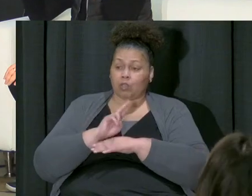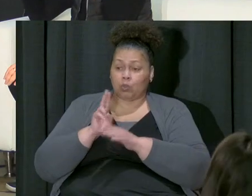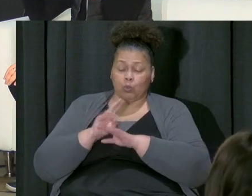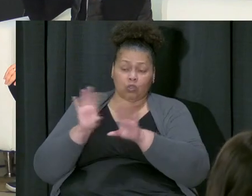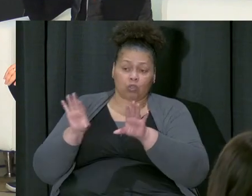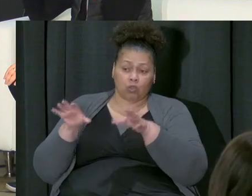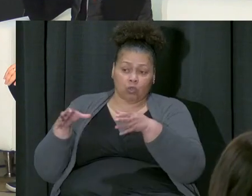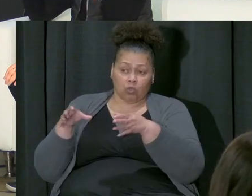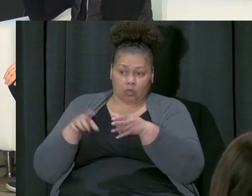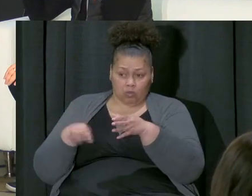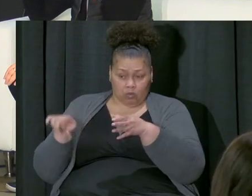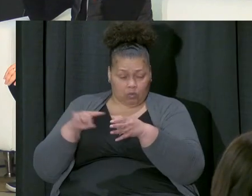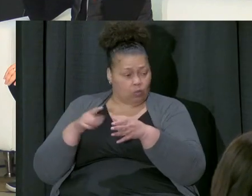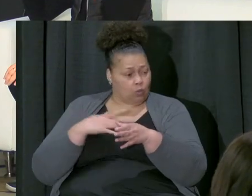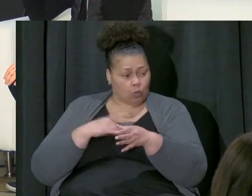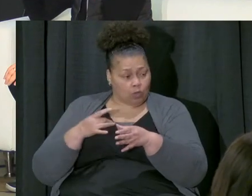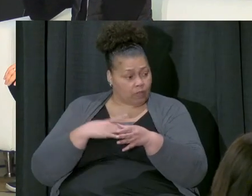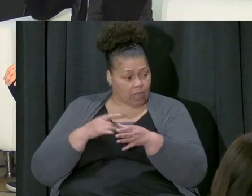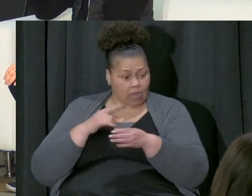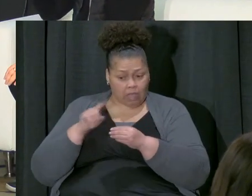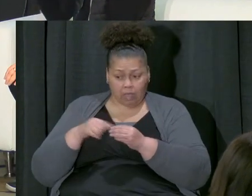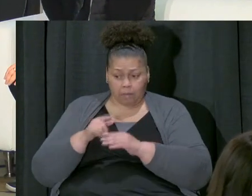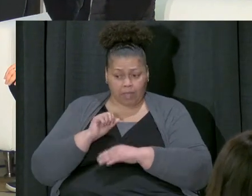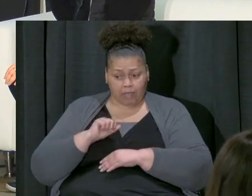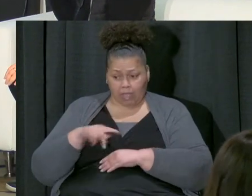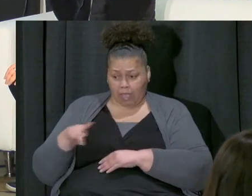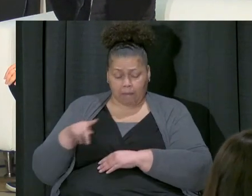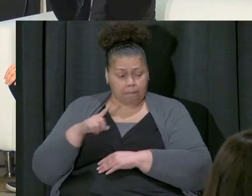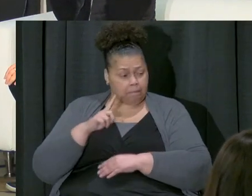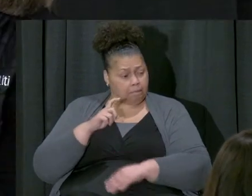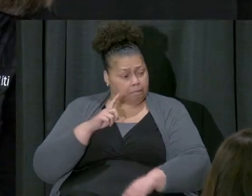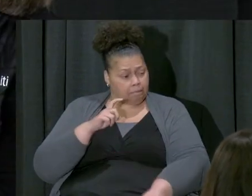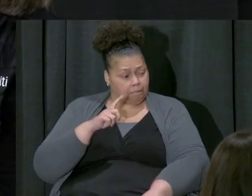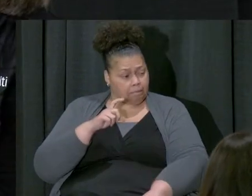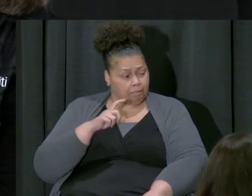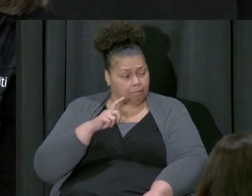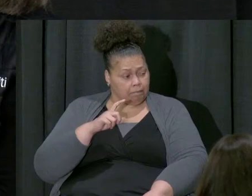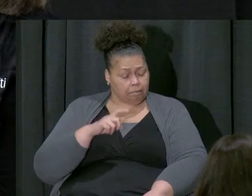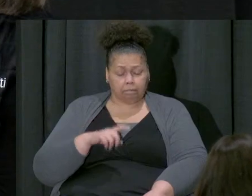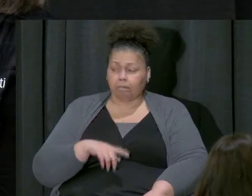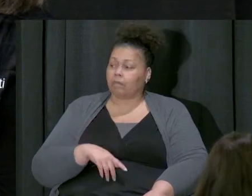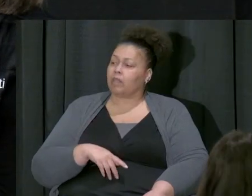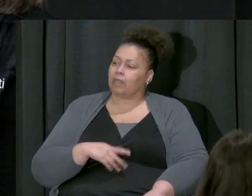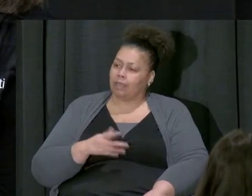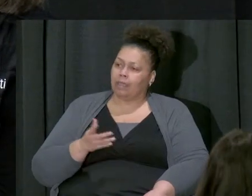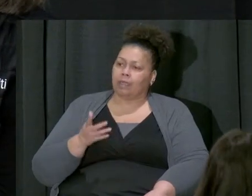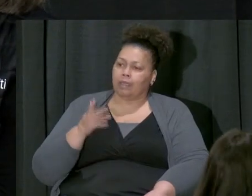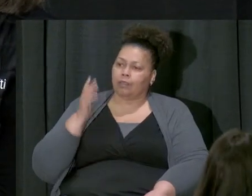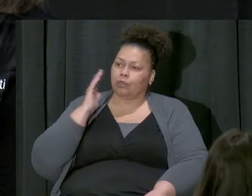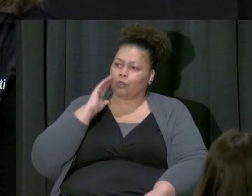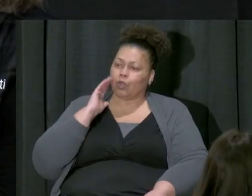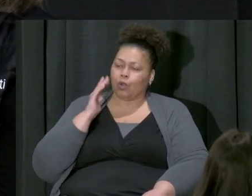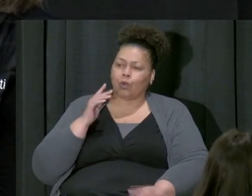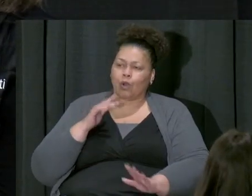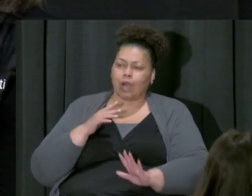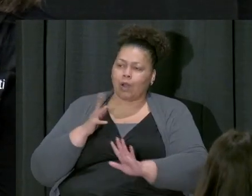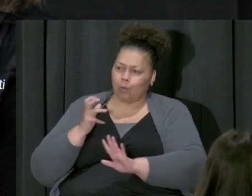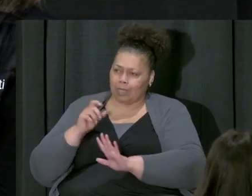are they saying that they like about it in terms of use? I'm going to answer your question,